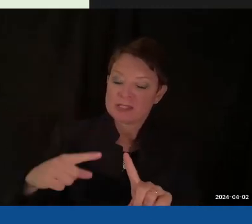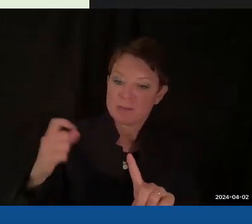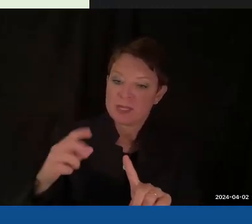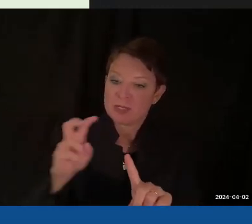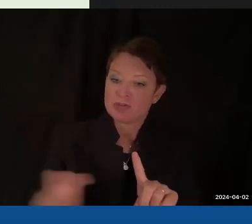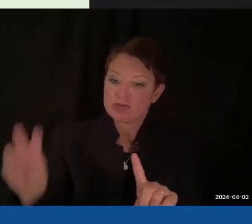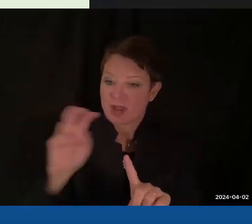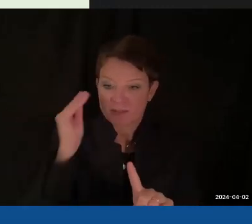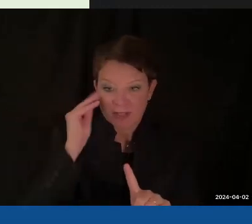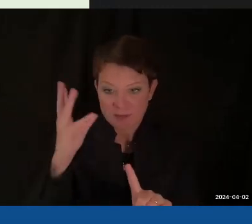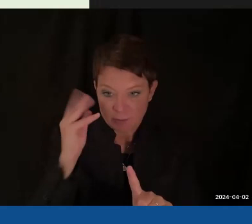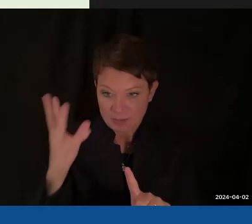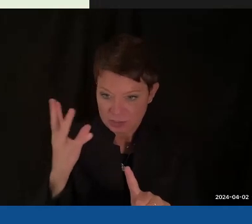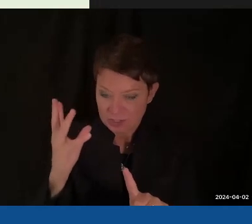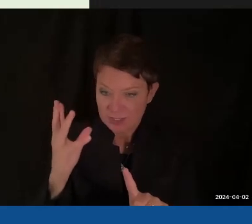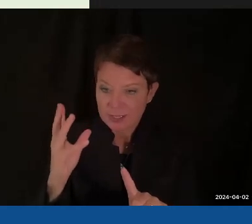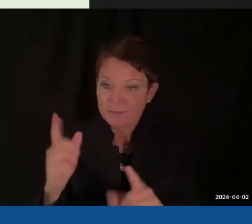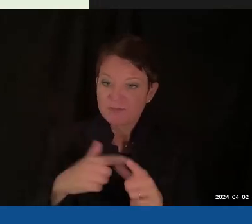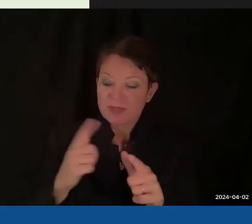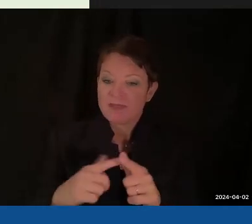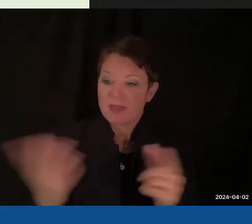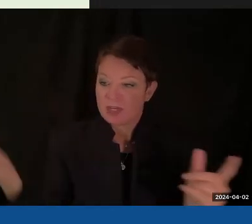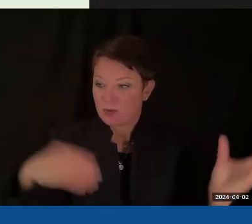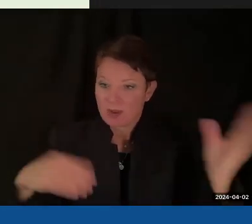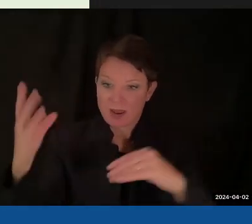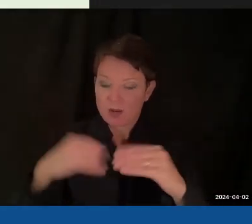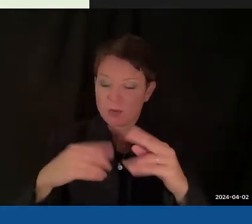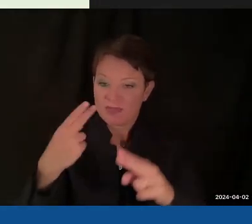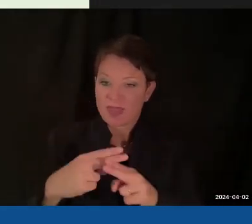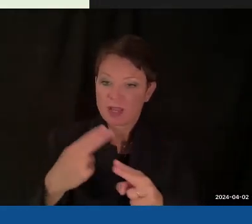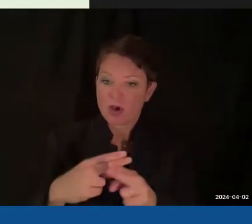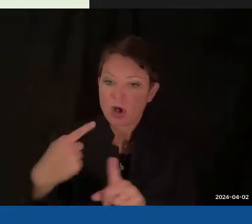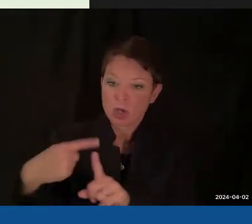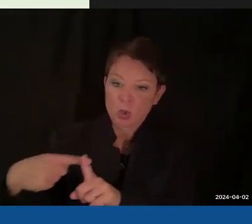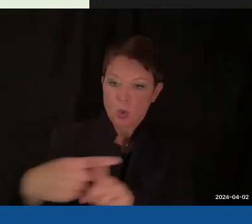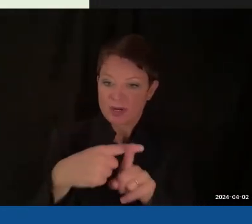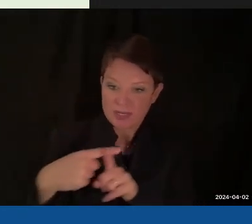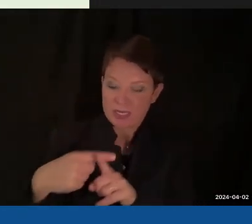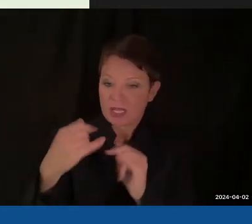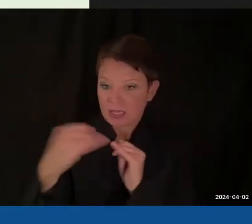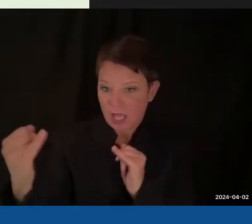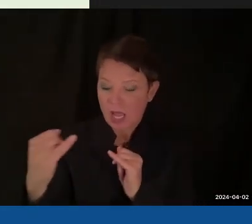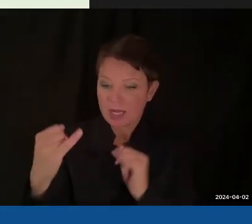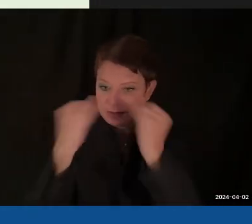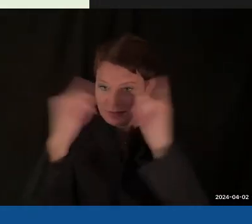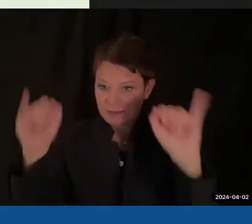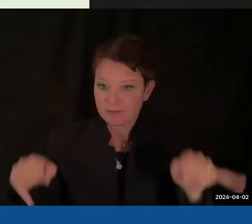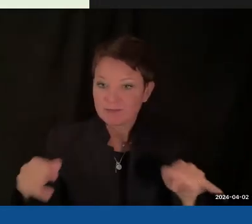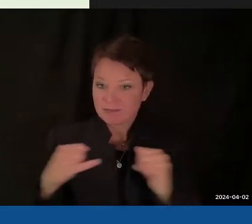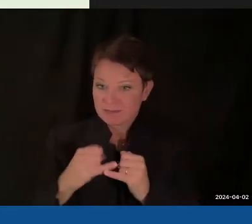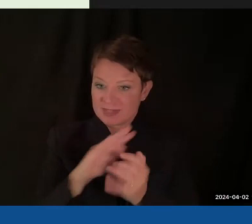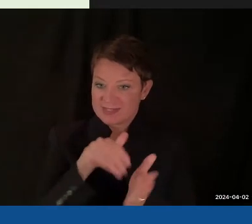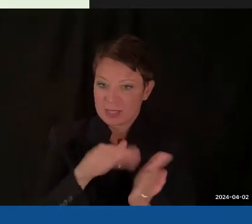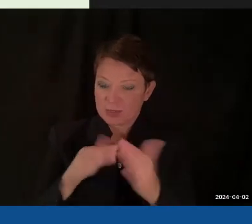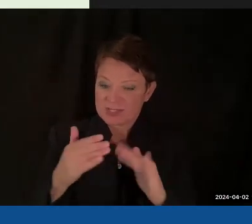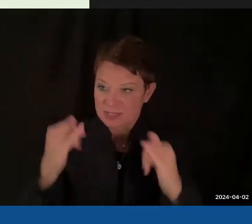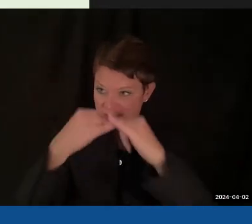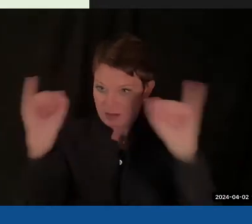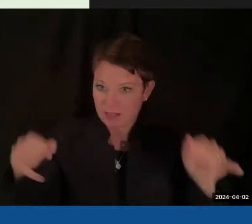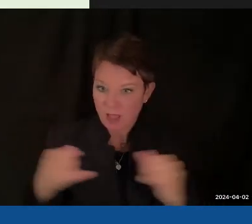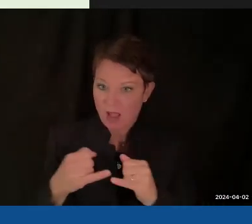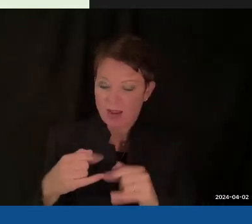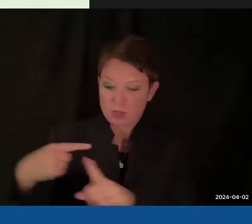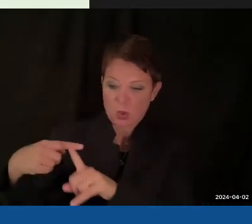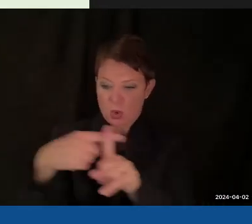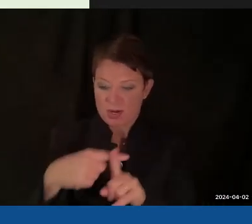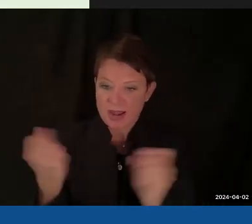travel information. And then you can take what they call a coordinate or draw a line around Center City and say how many people are coming in,